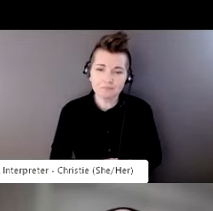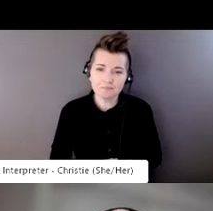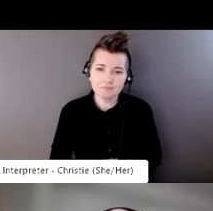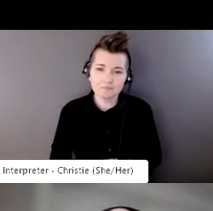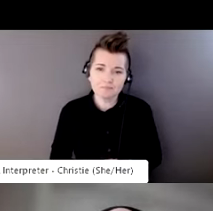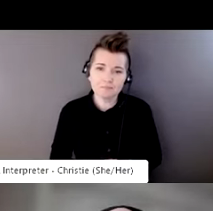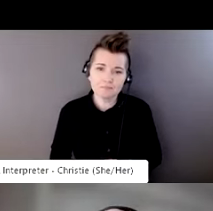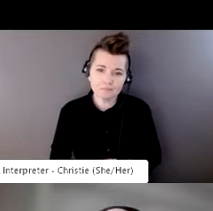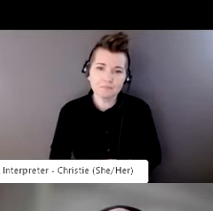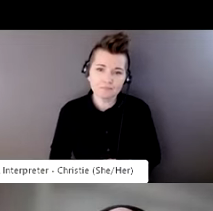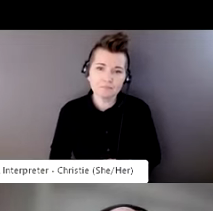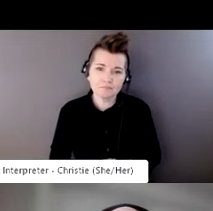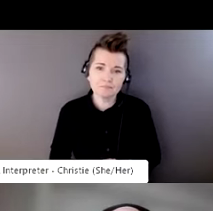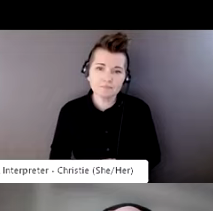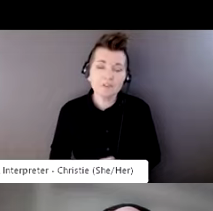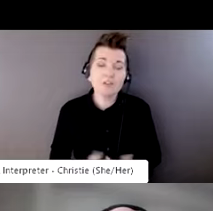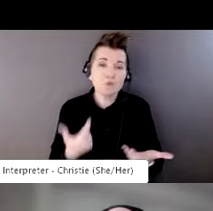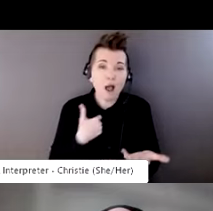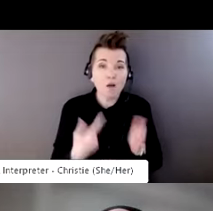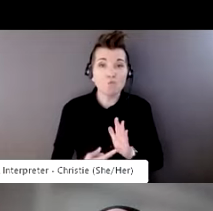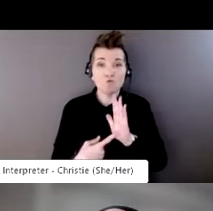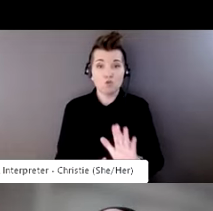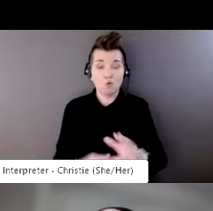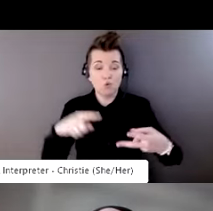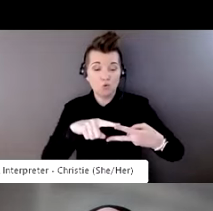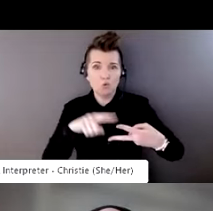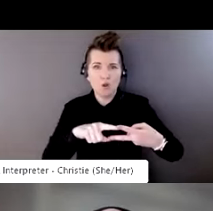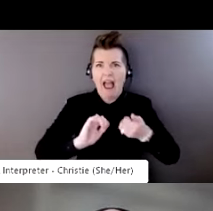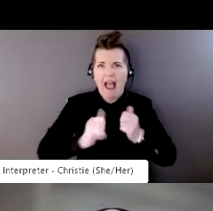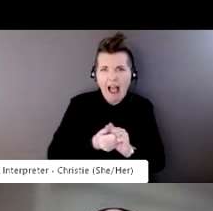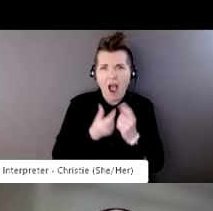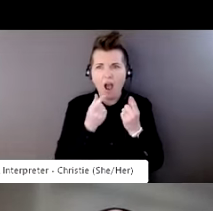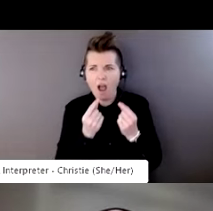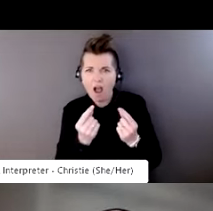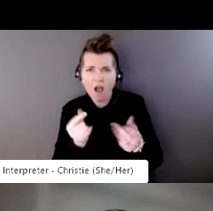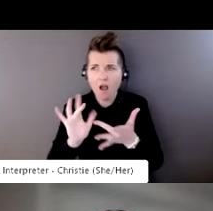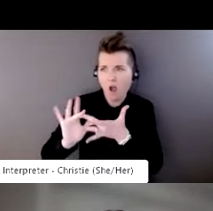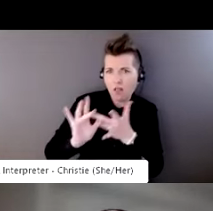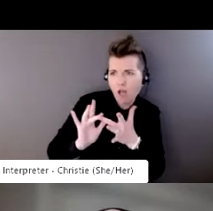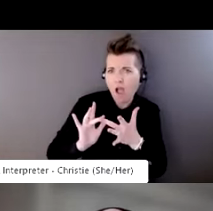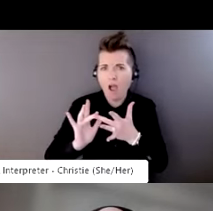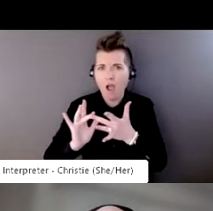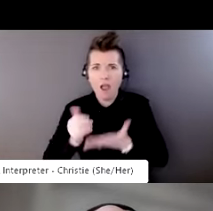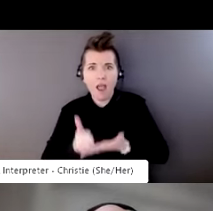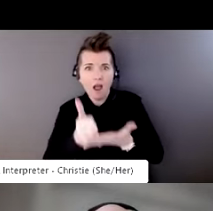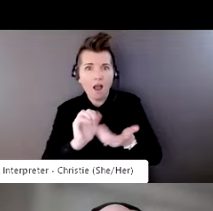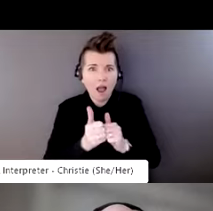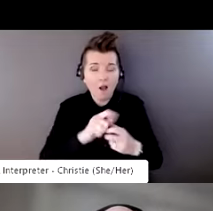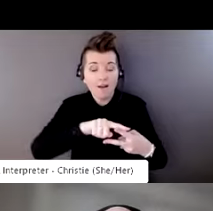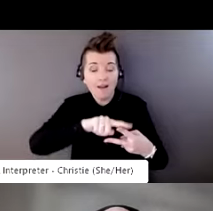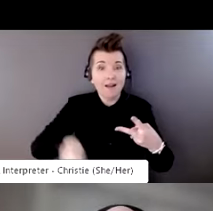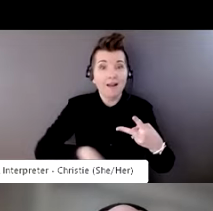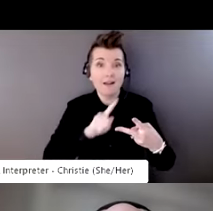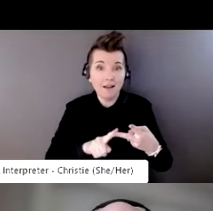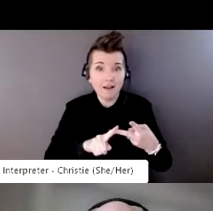your online financial life in terms of banking. And then secondly, what you should be doing to stay safe once